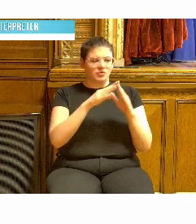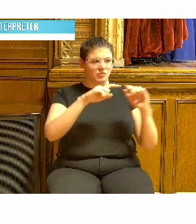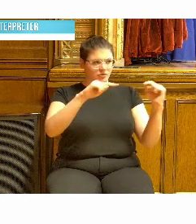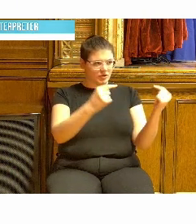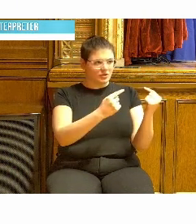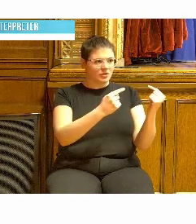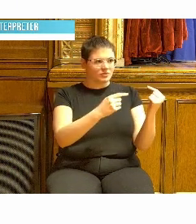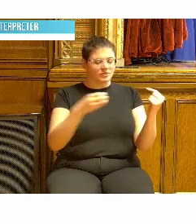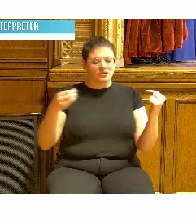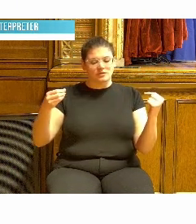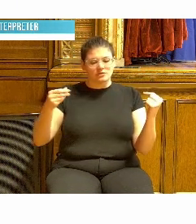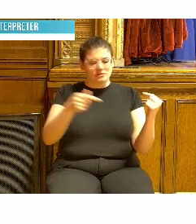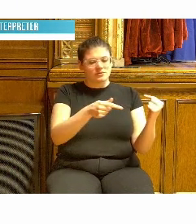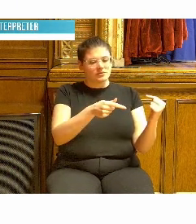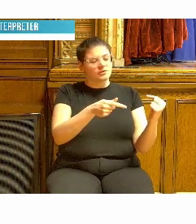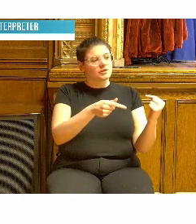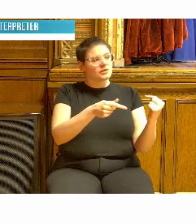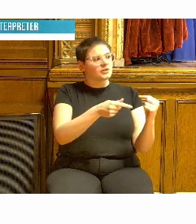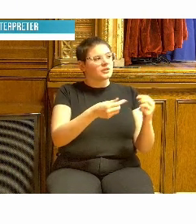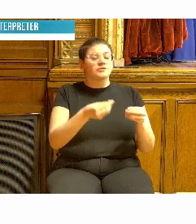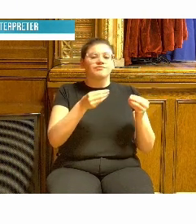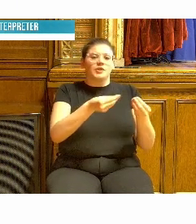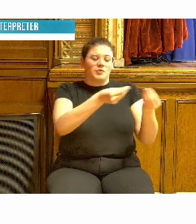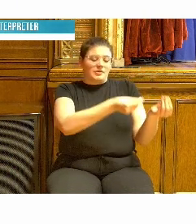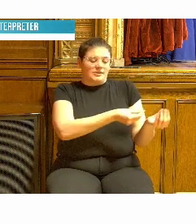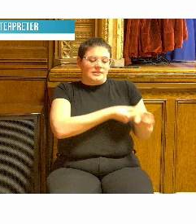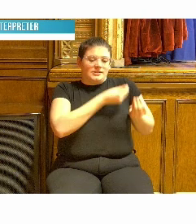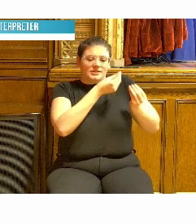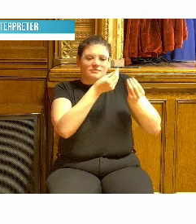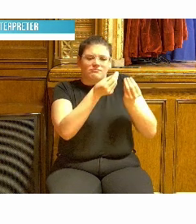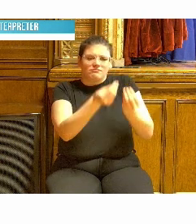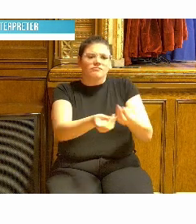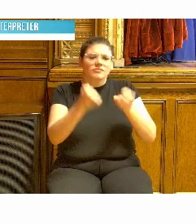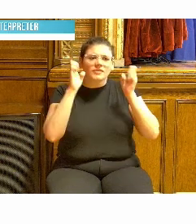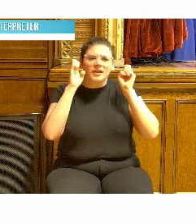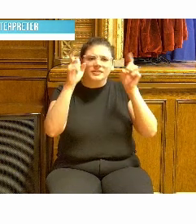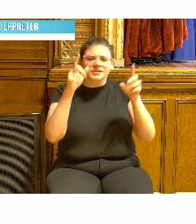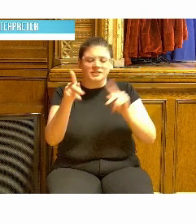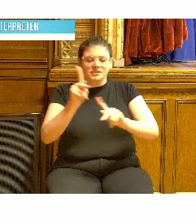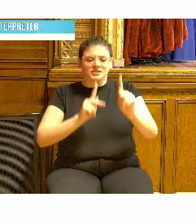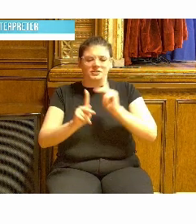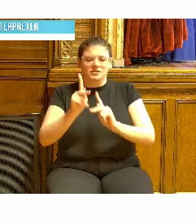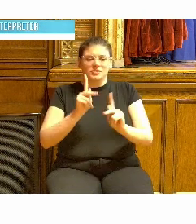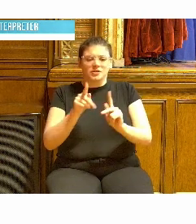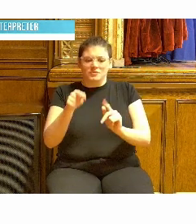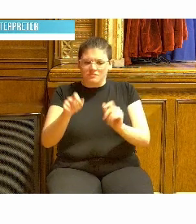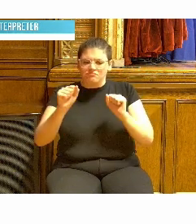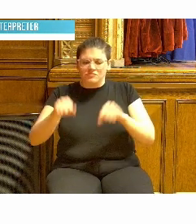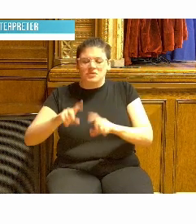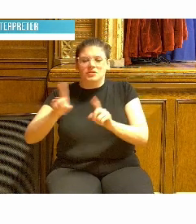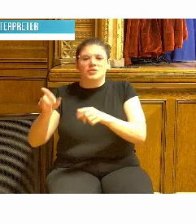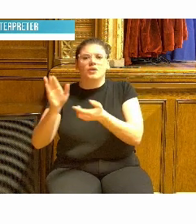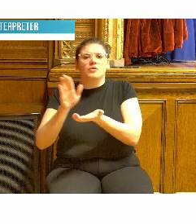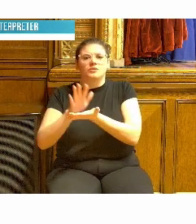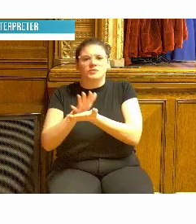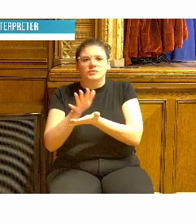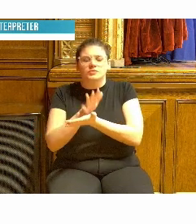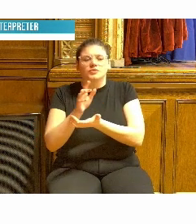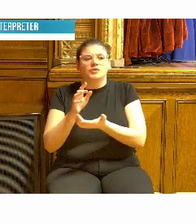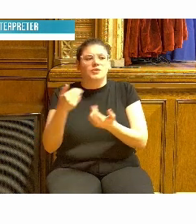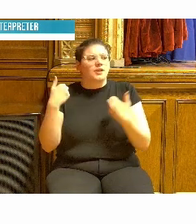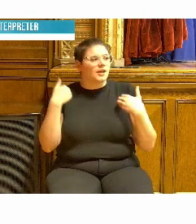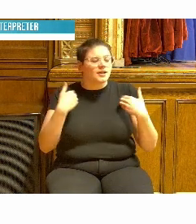this. It would give people the education that they need to go to school and have a